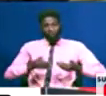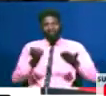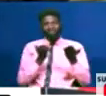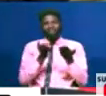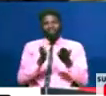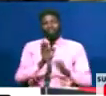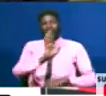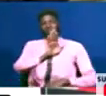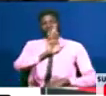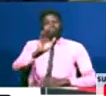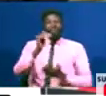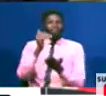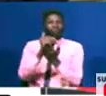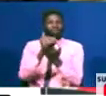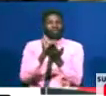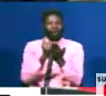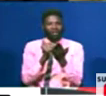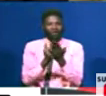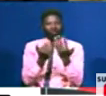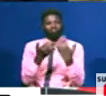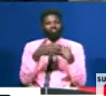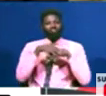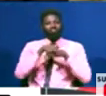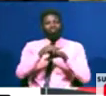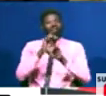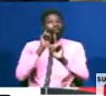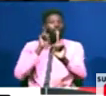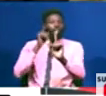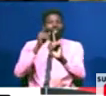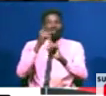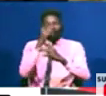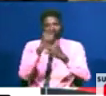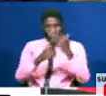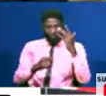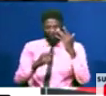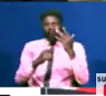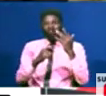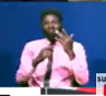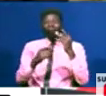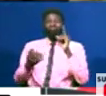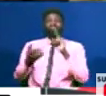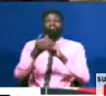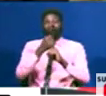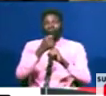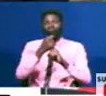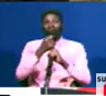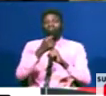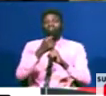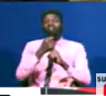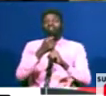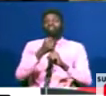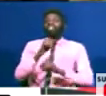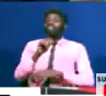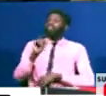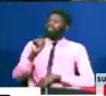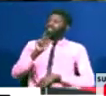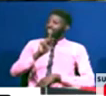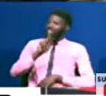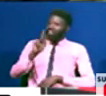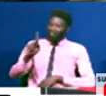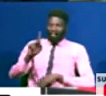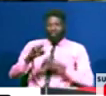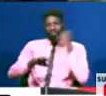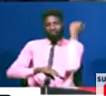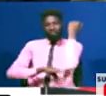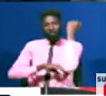to contribute to the realization of the Kenya Kwanza bottom-up economic transformation agenda